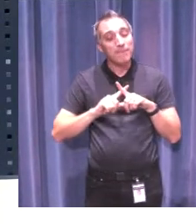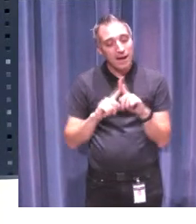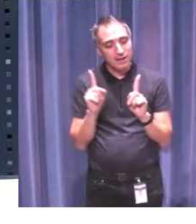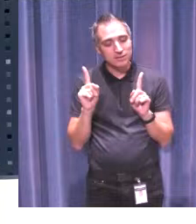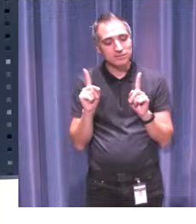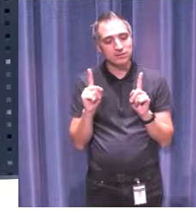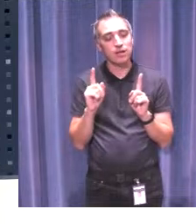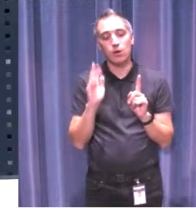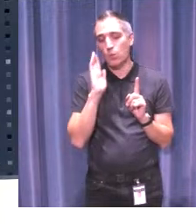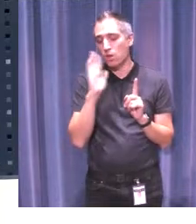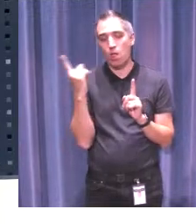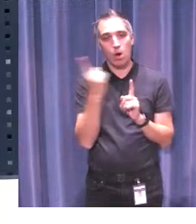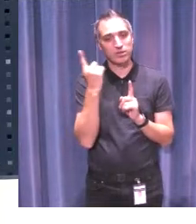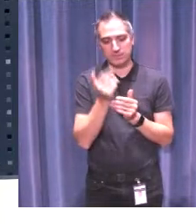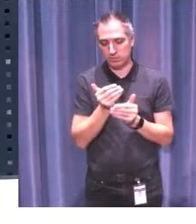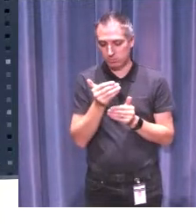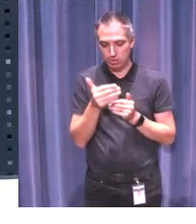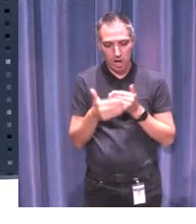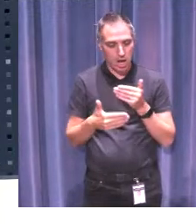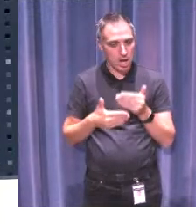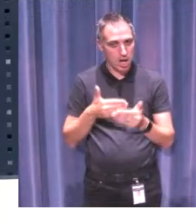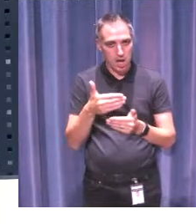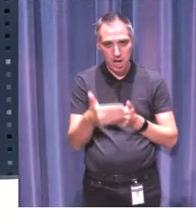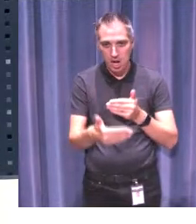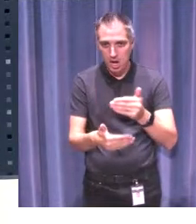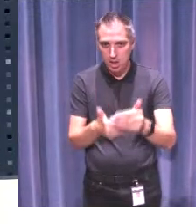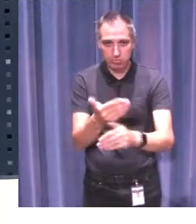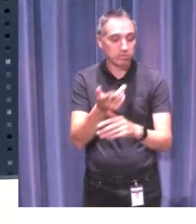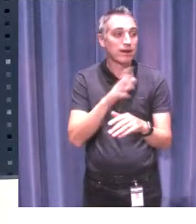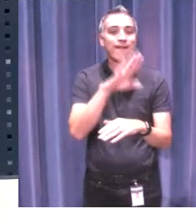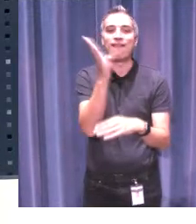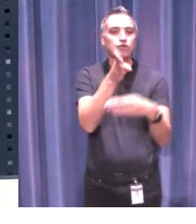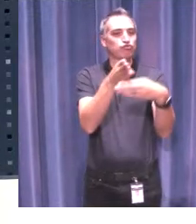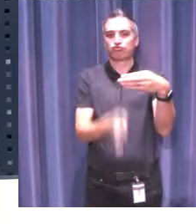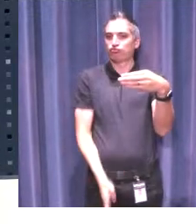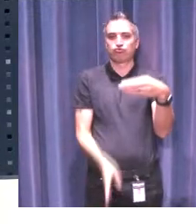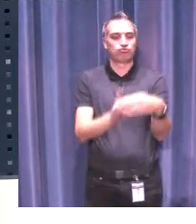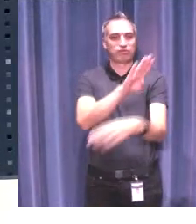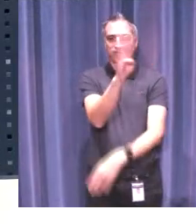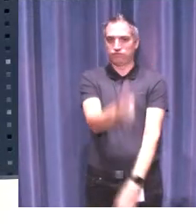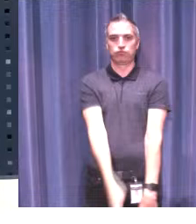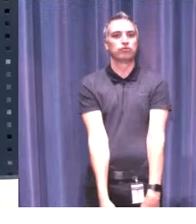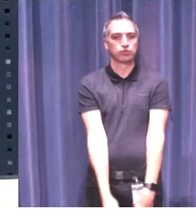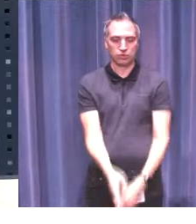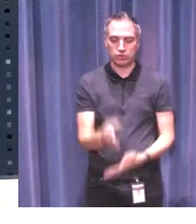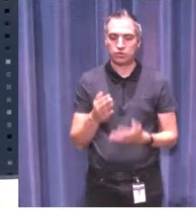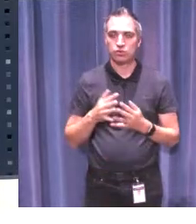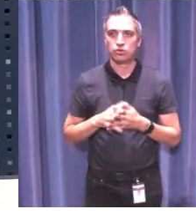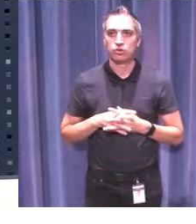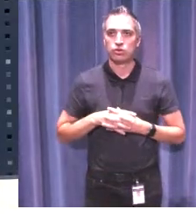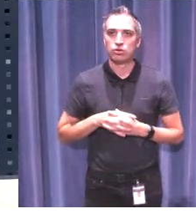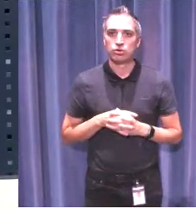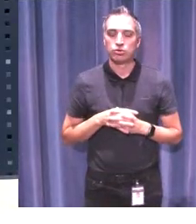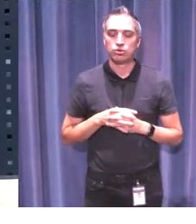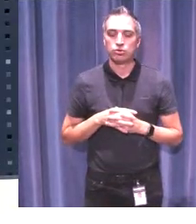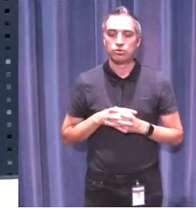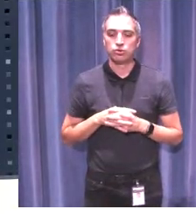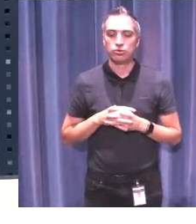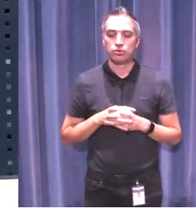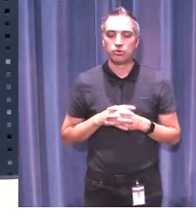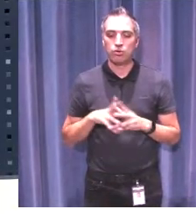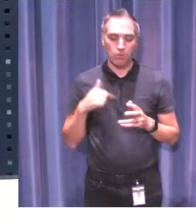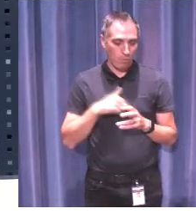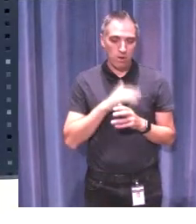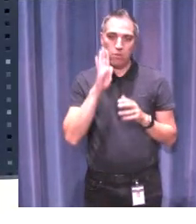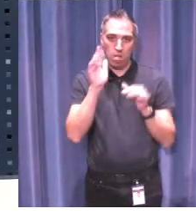a process. It is not a destination. We will continue to